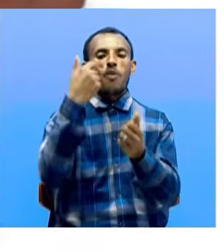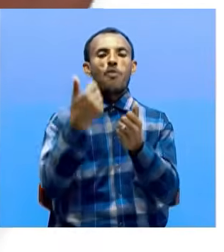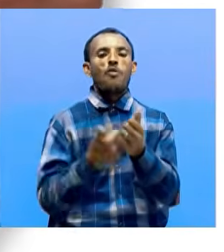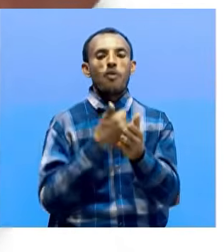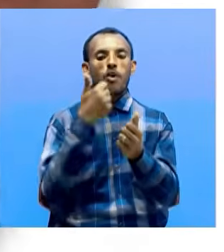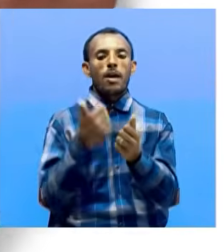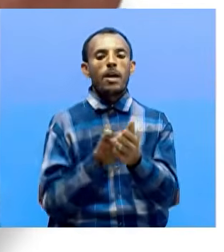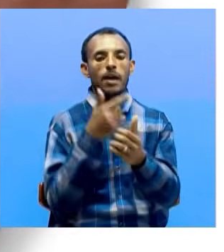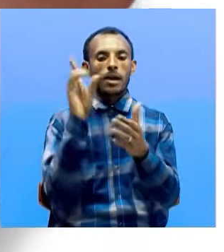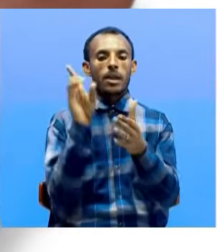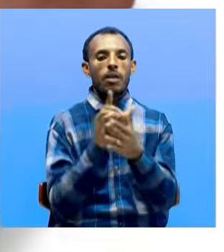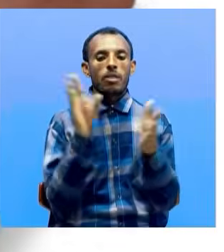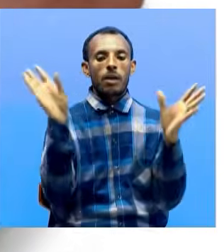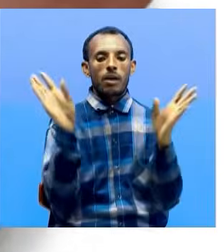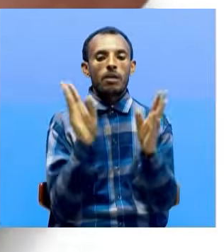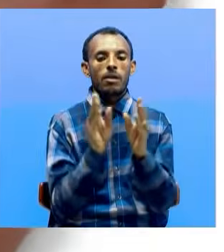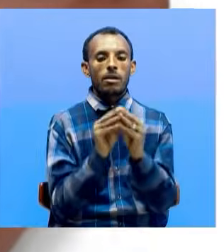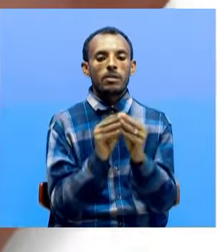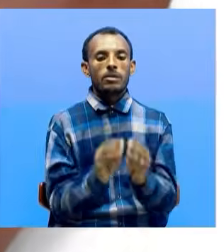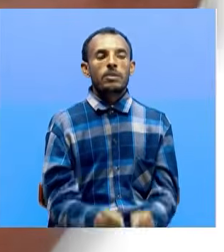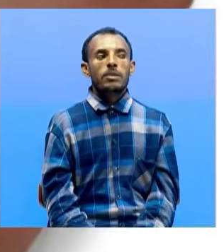data set.